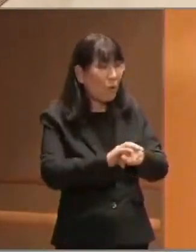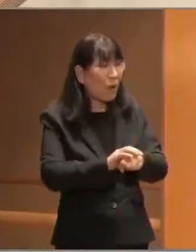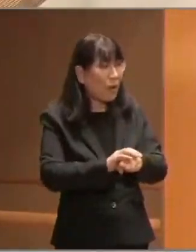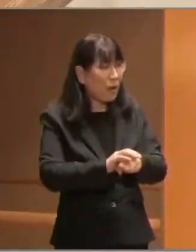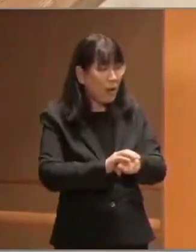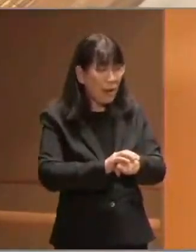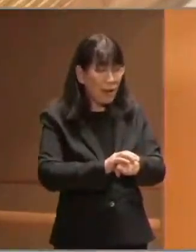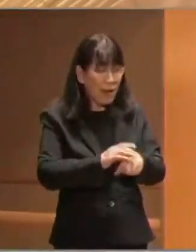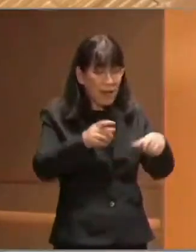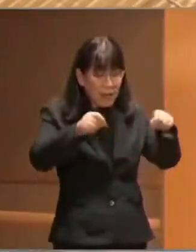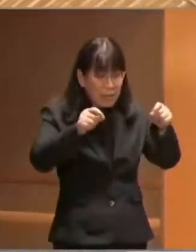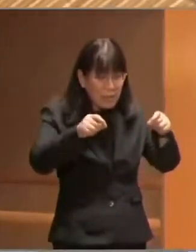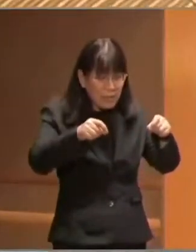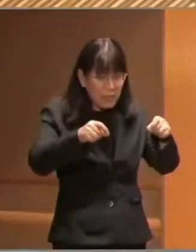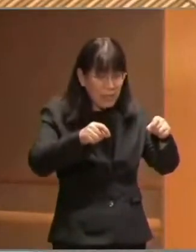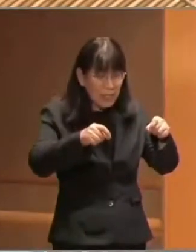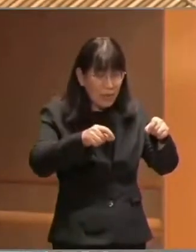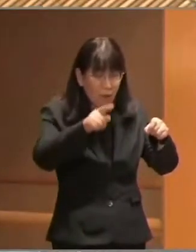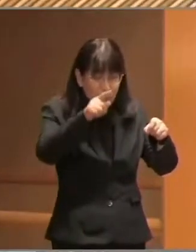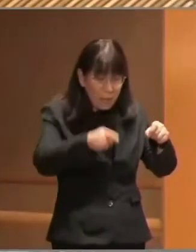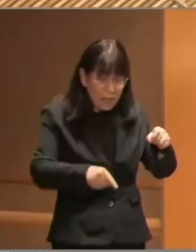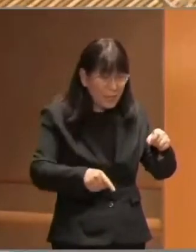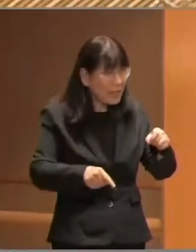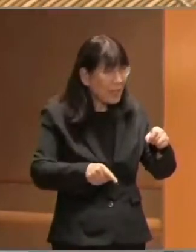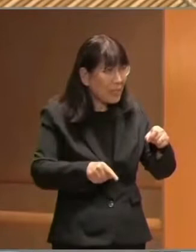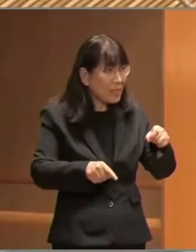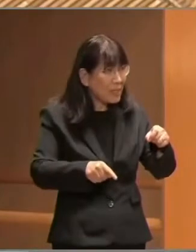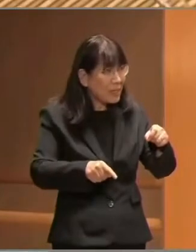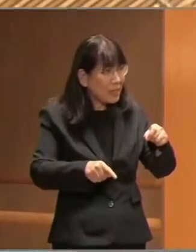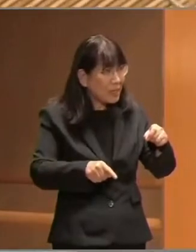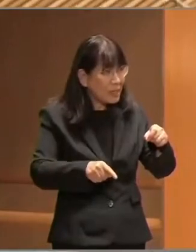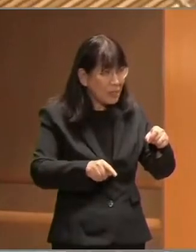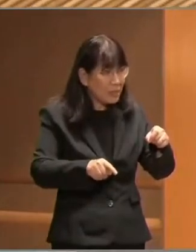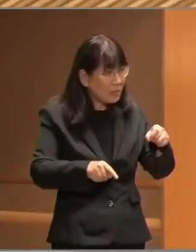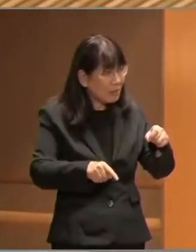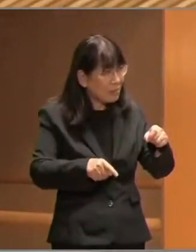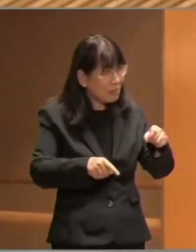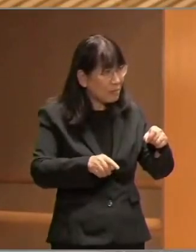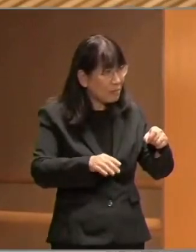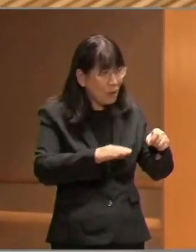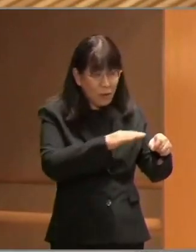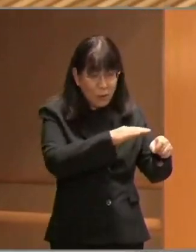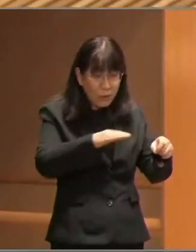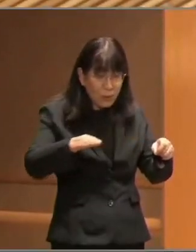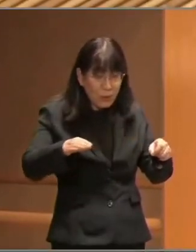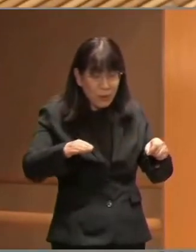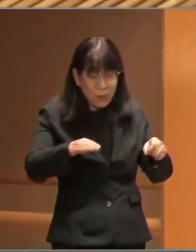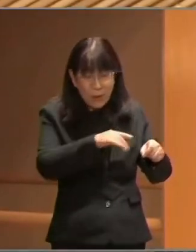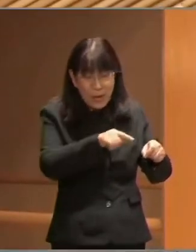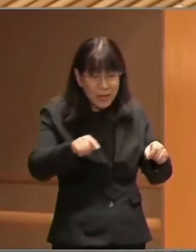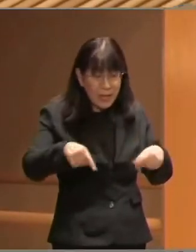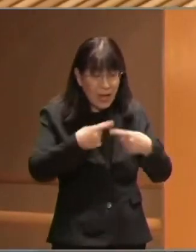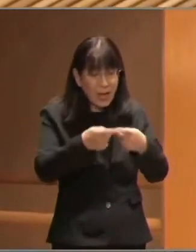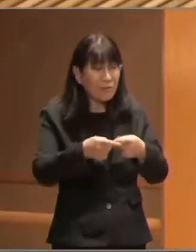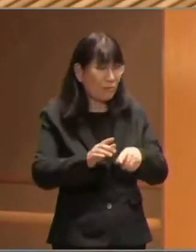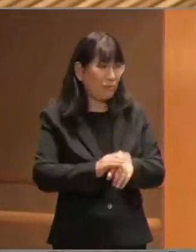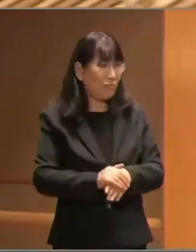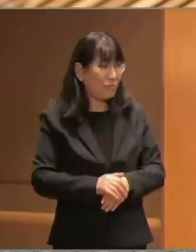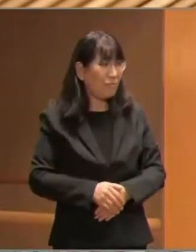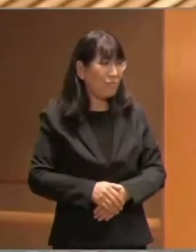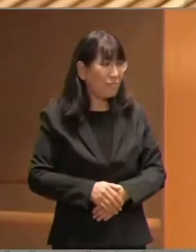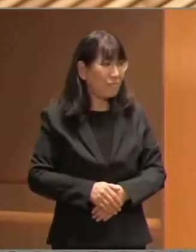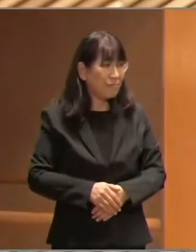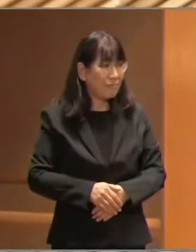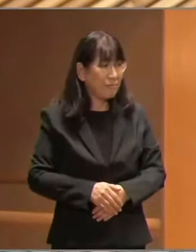braiding. And the biggest feature of this paper, that when we make the paper, you get to see